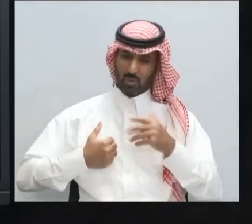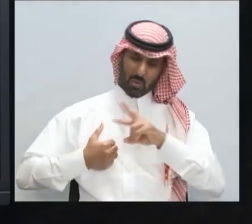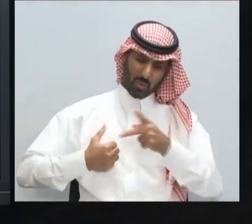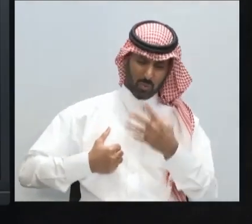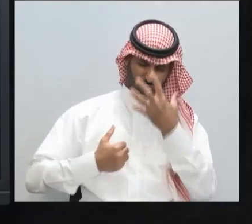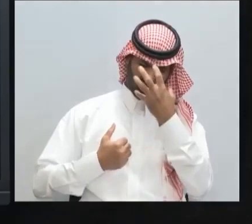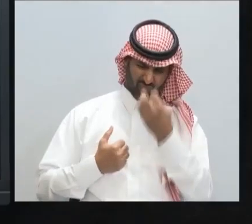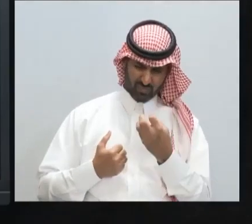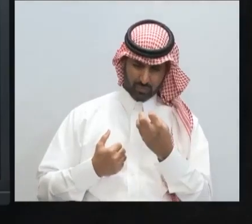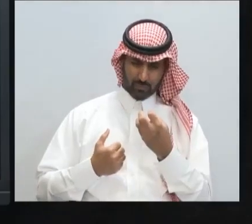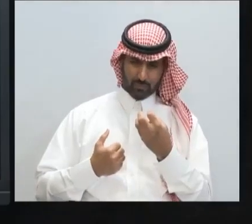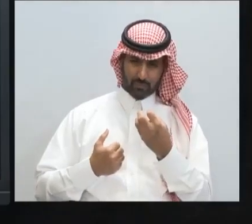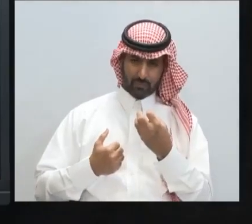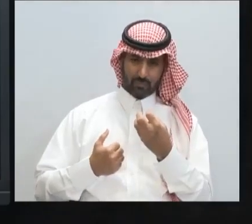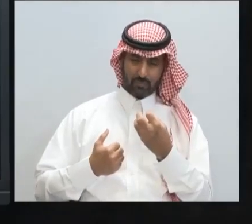not?